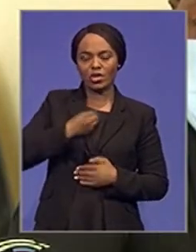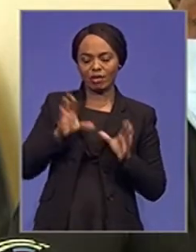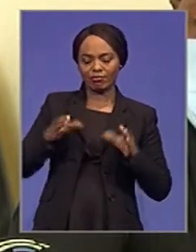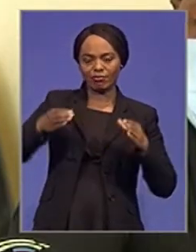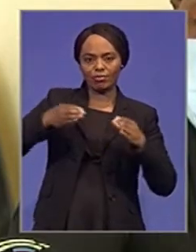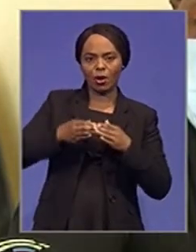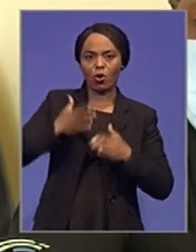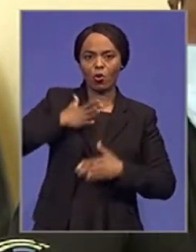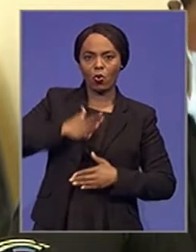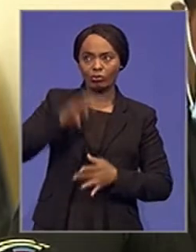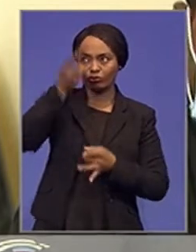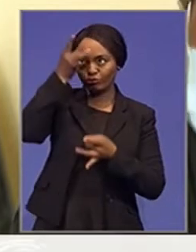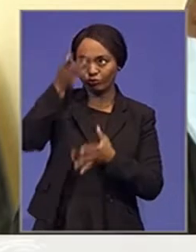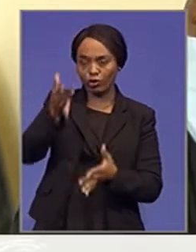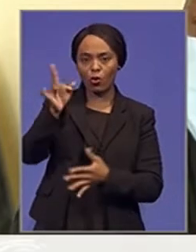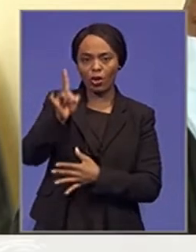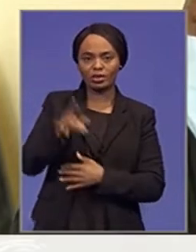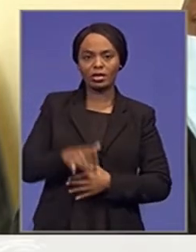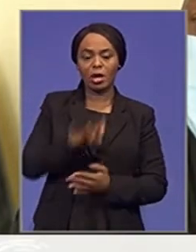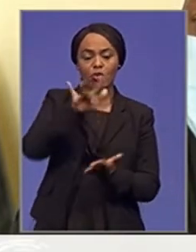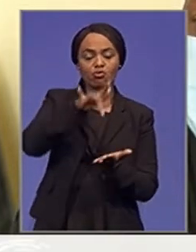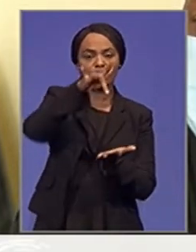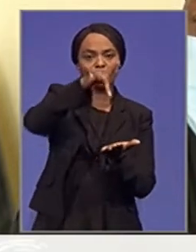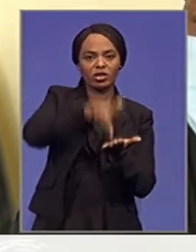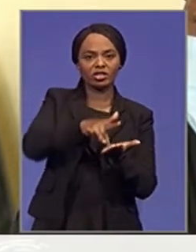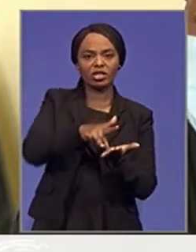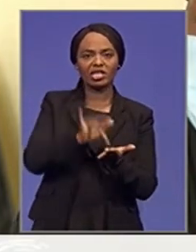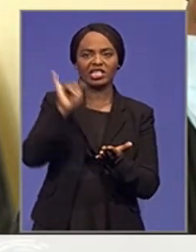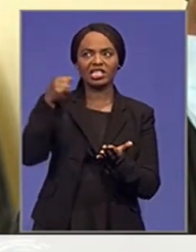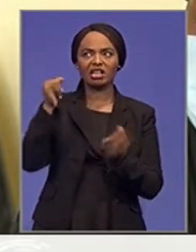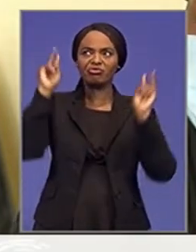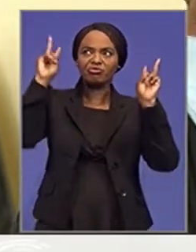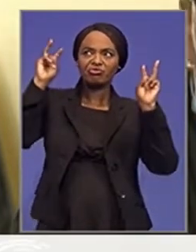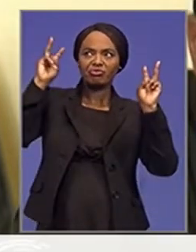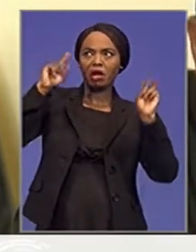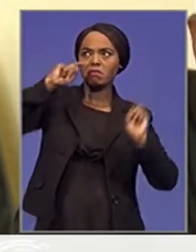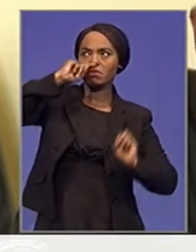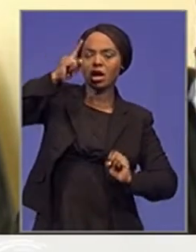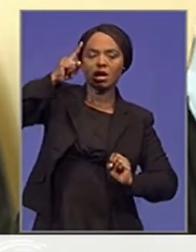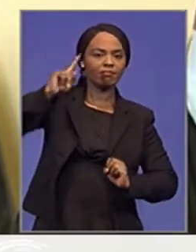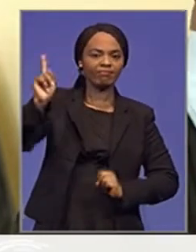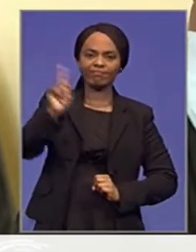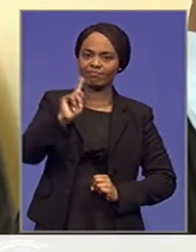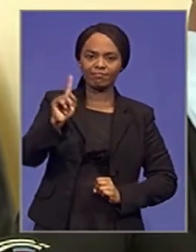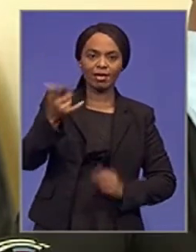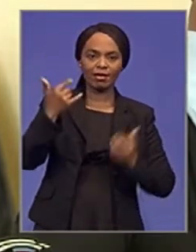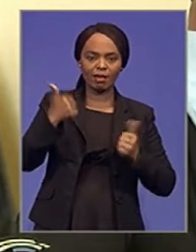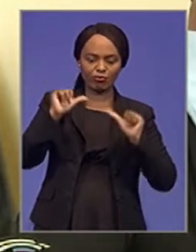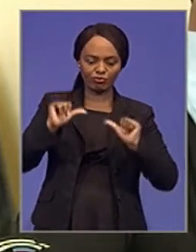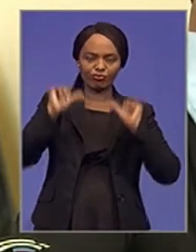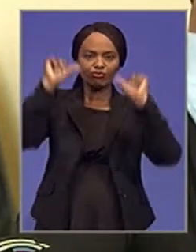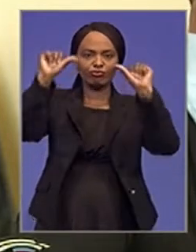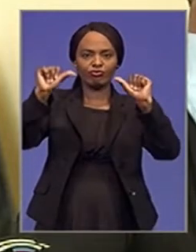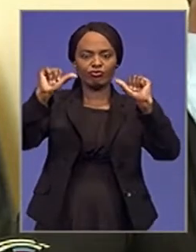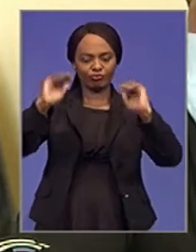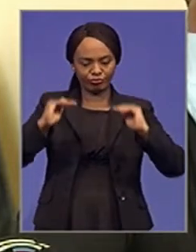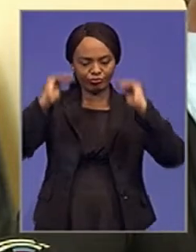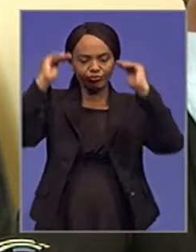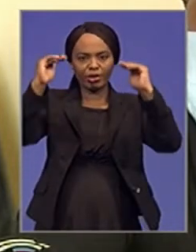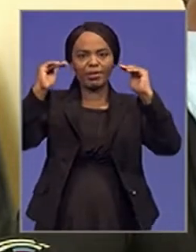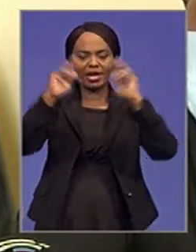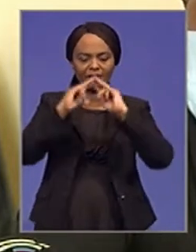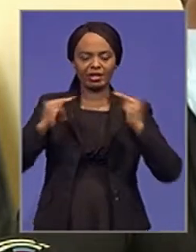you is that those positions are not a status, but they are stations of advancing the national democratic